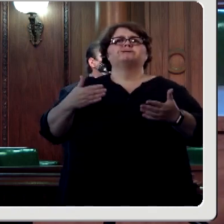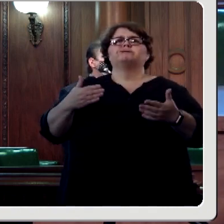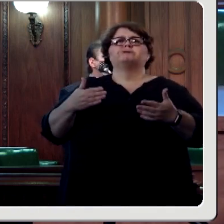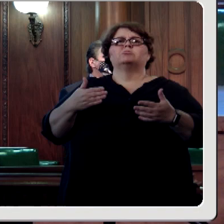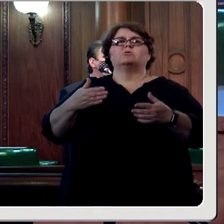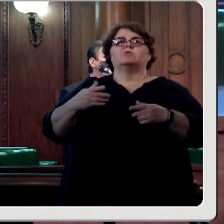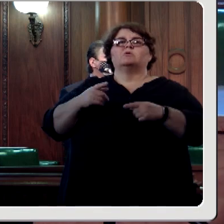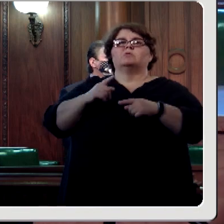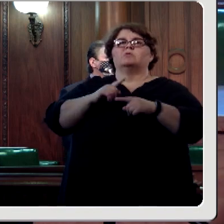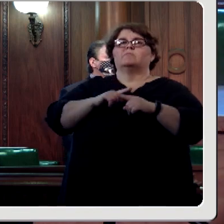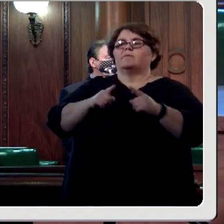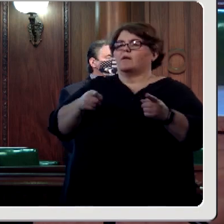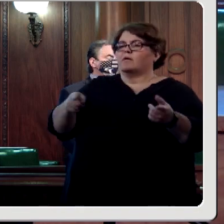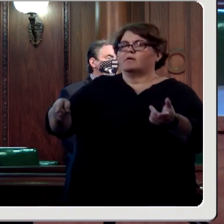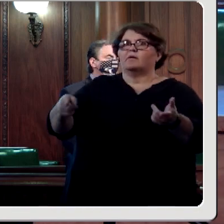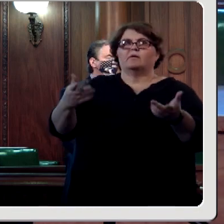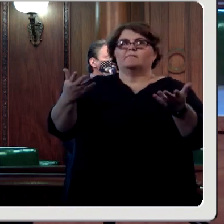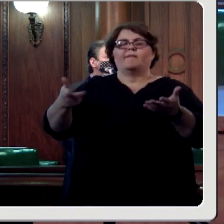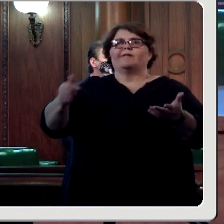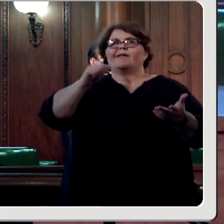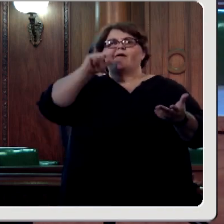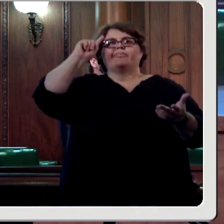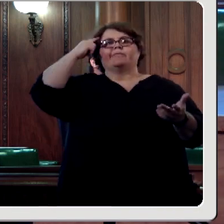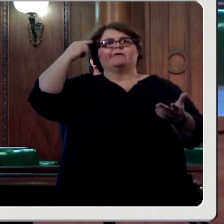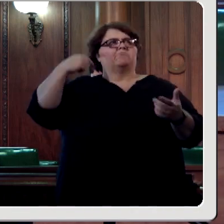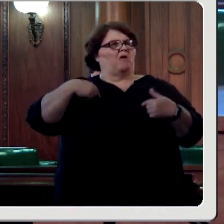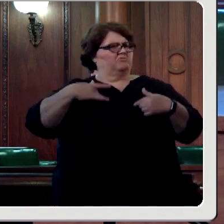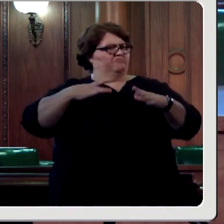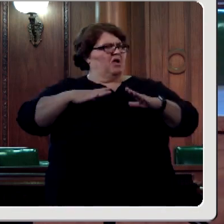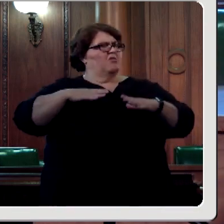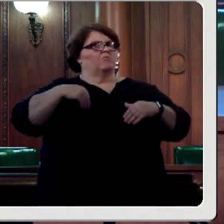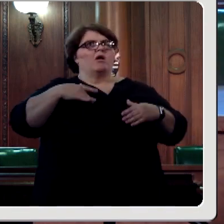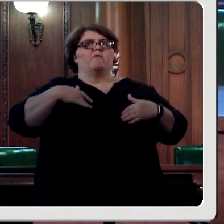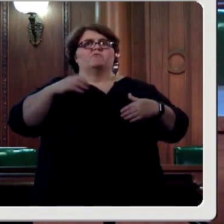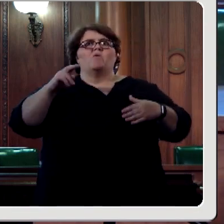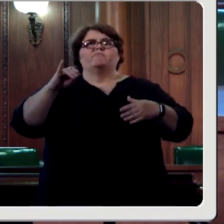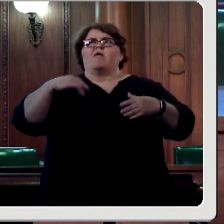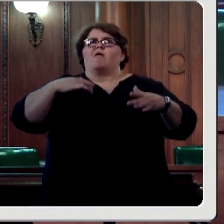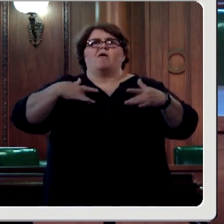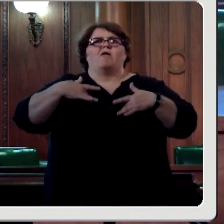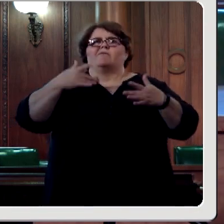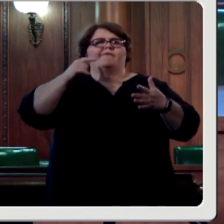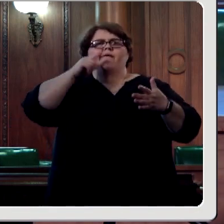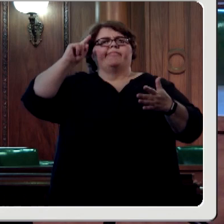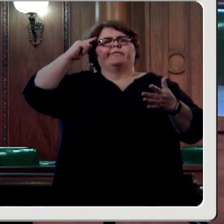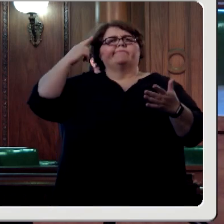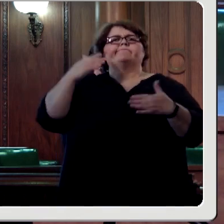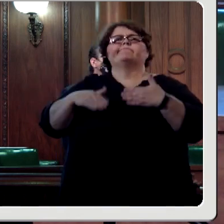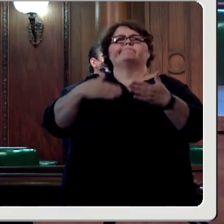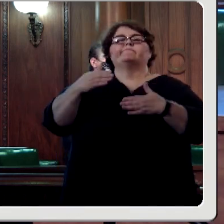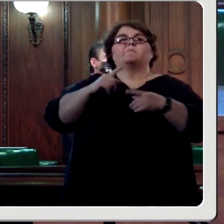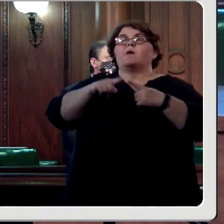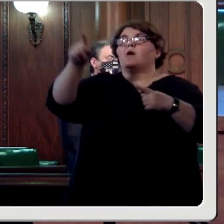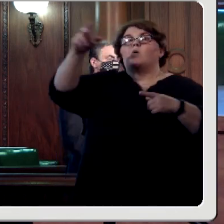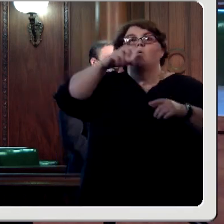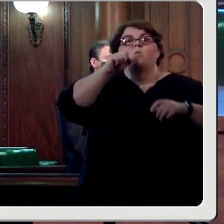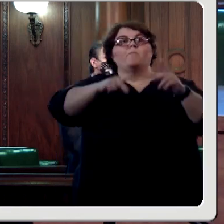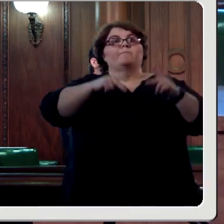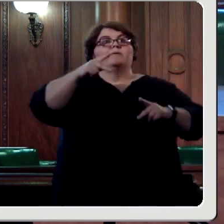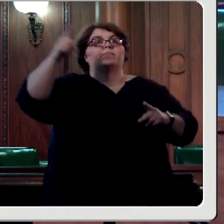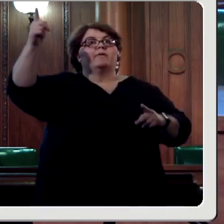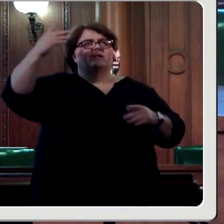It can then get passed to more vulnerable members of the family. So maintaining that social distancing is really